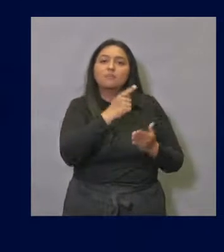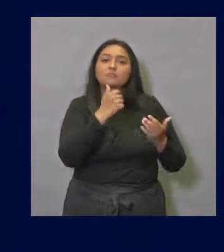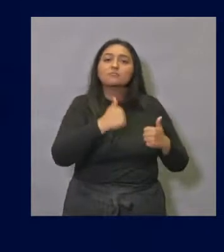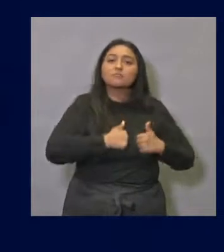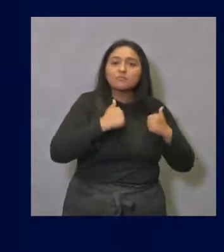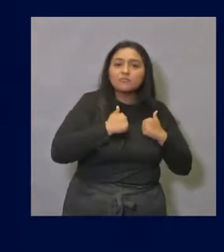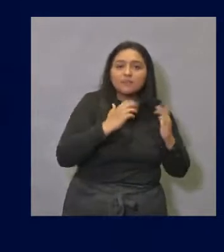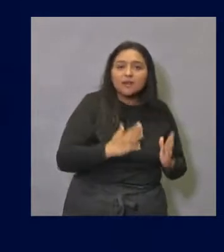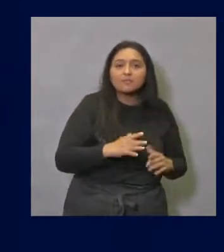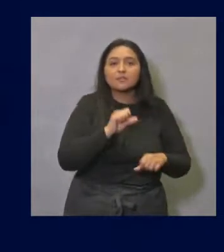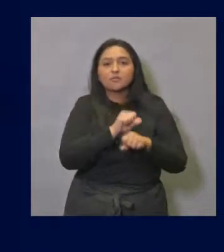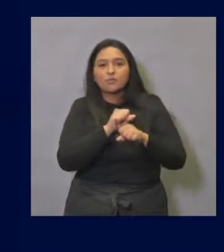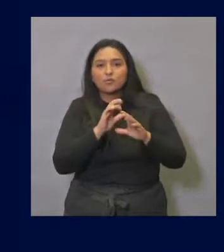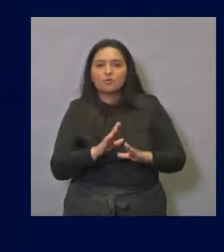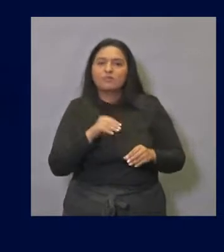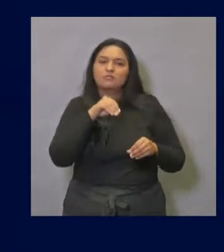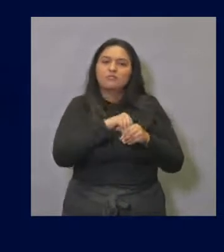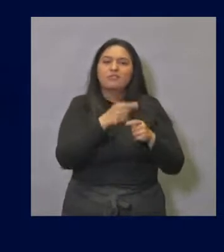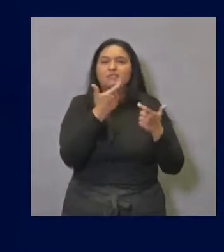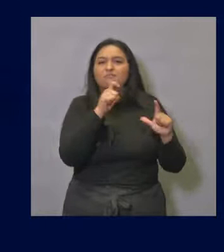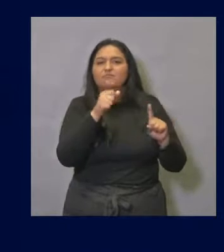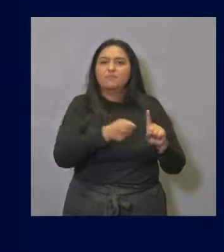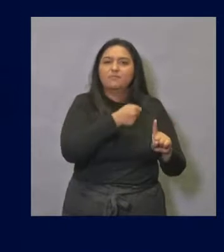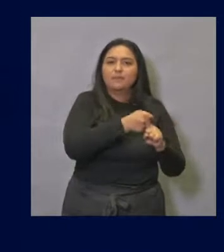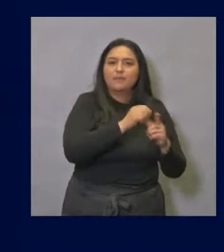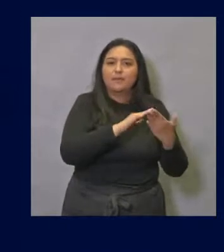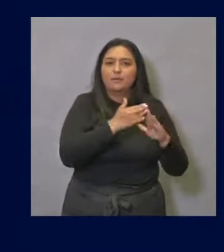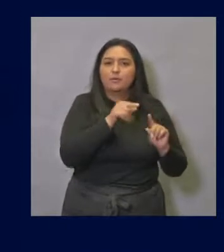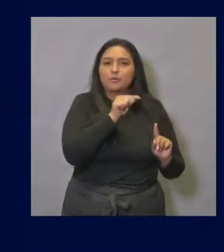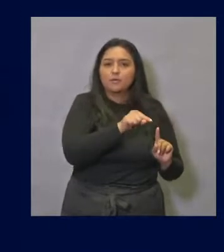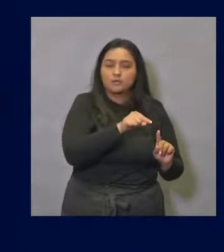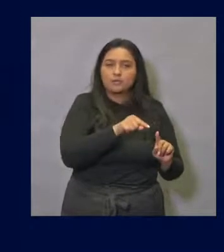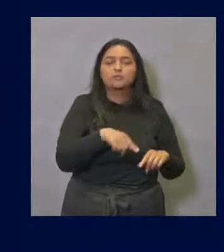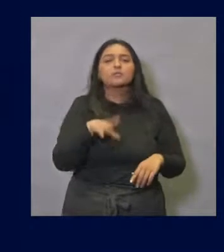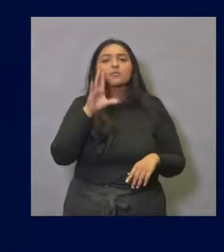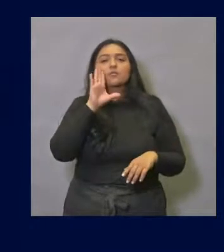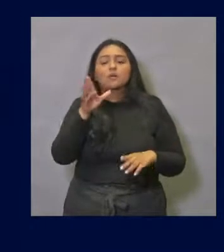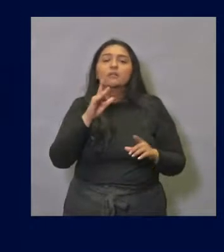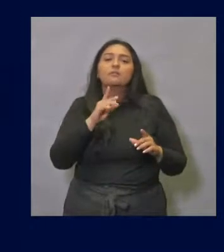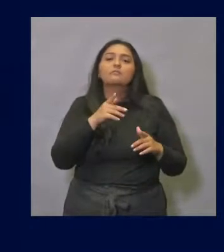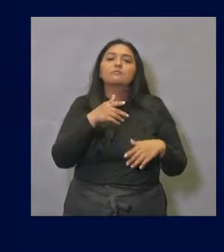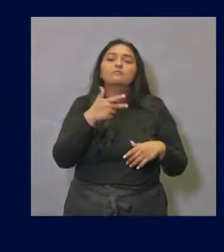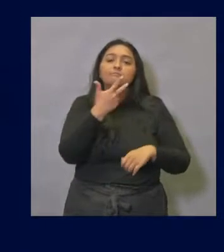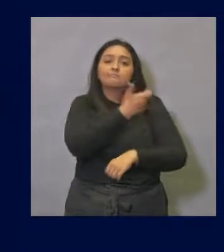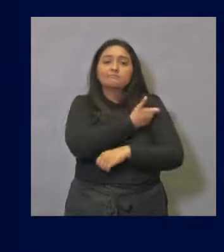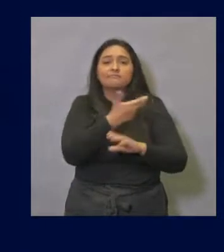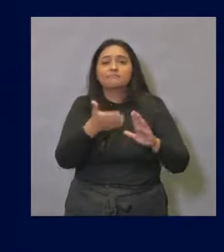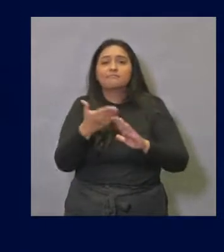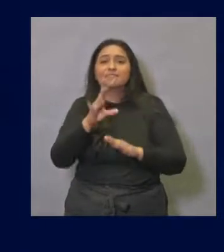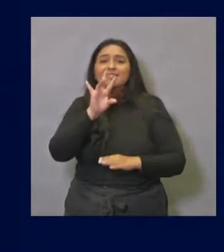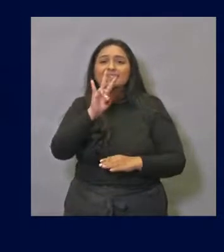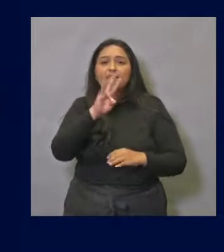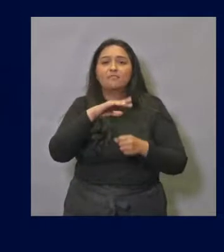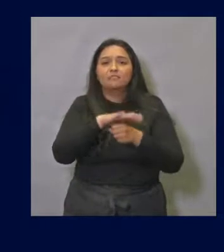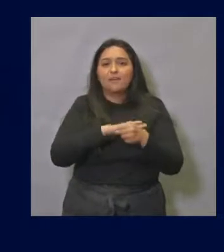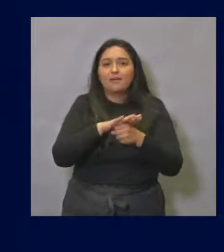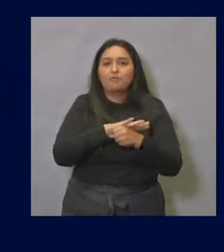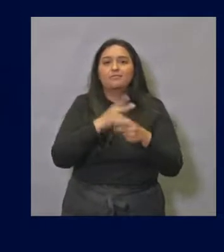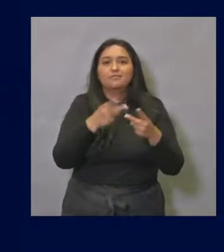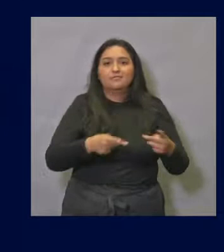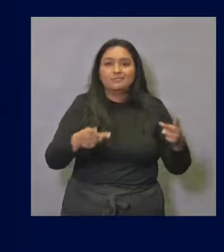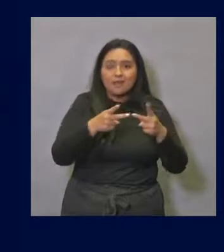communities. 66,000 doses will be administered at the 7 county sites. The City of LA sites are